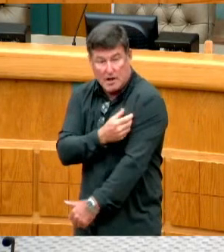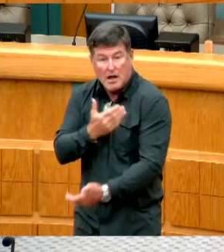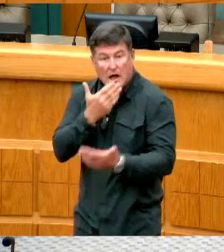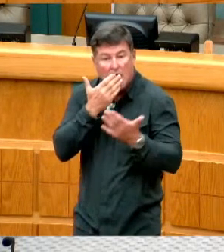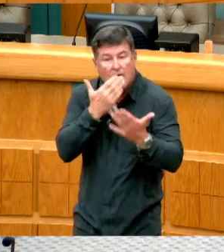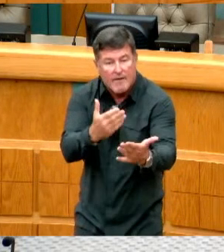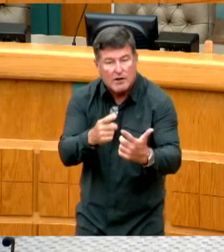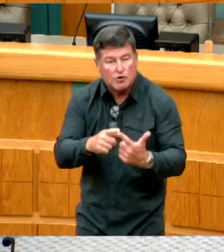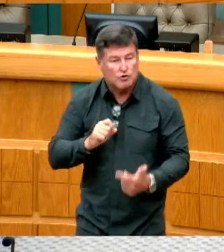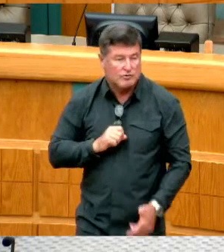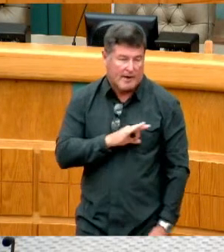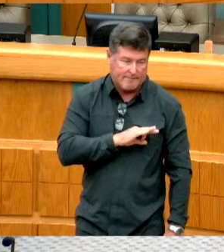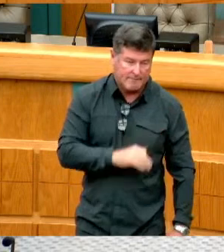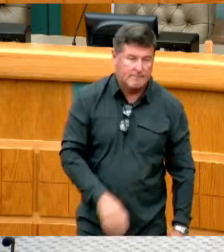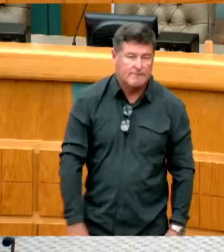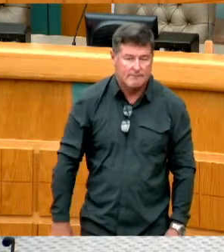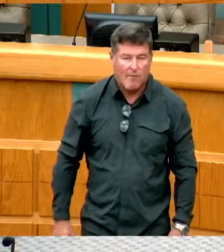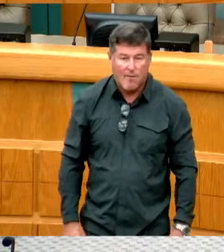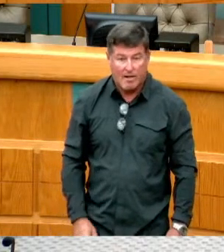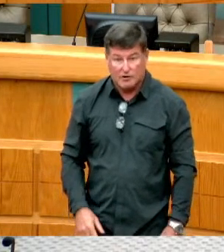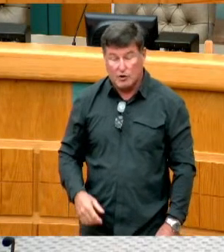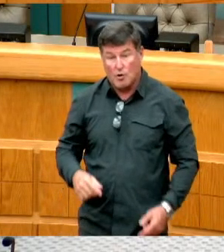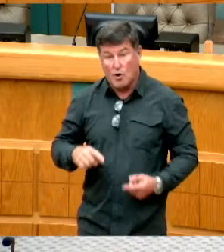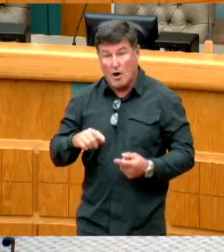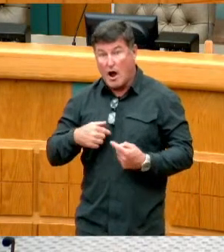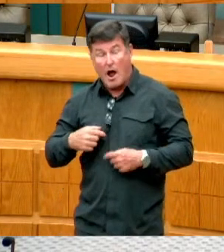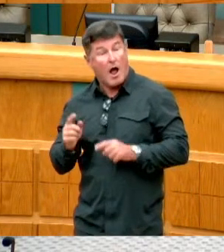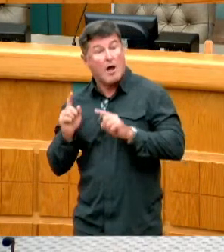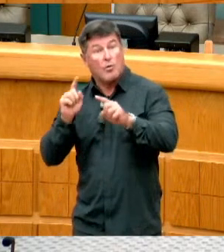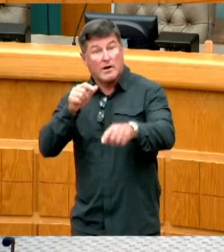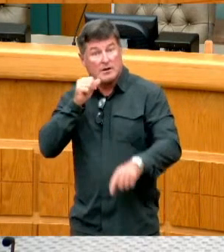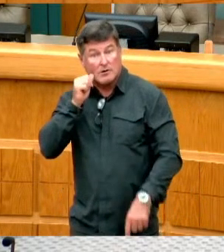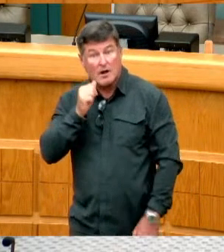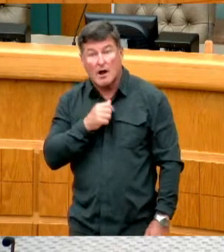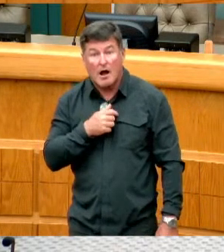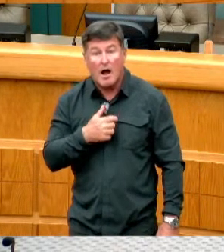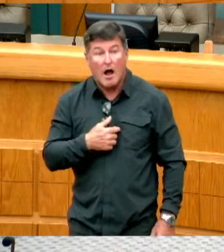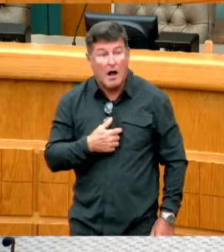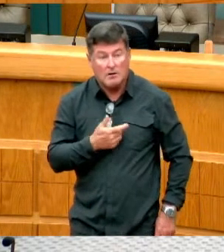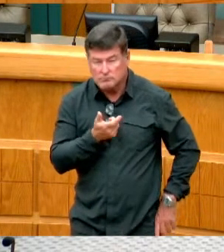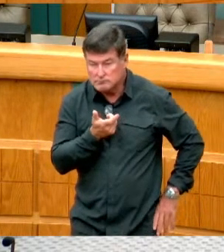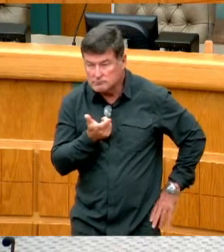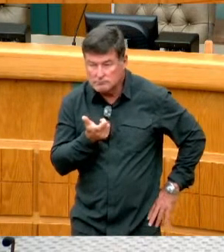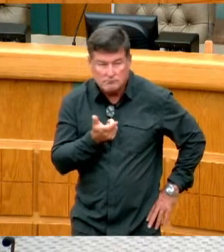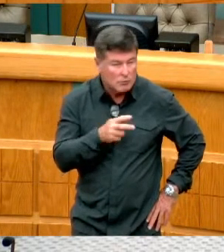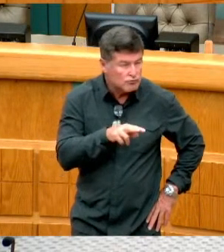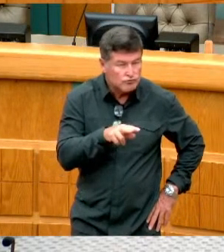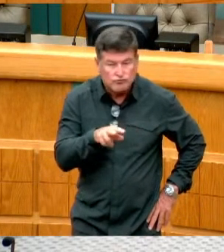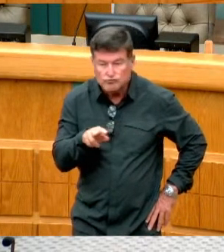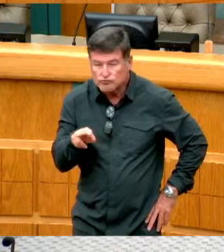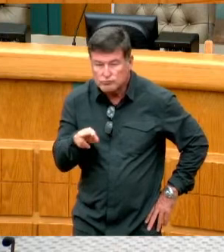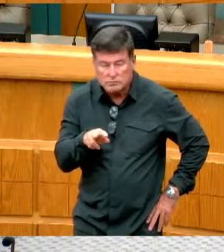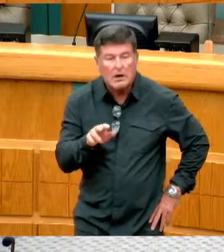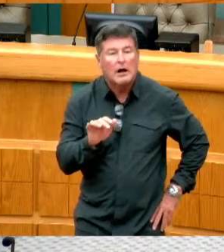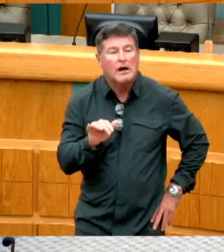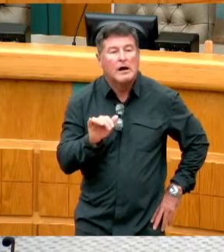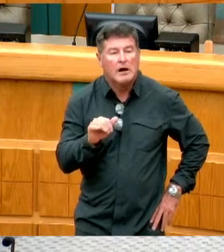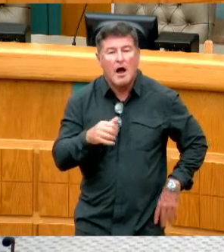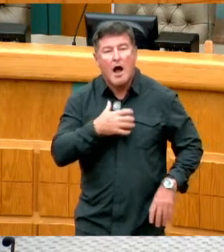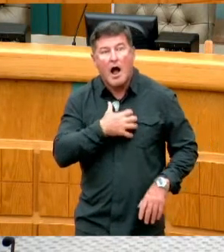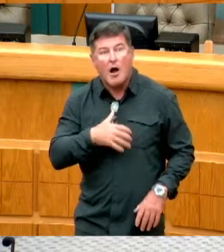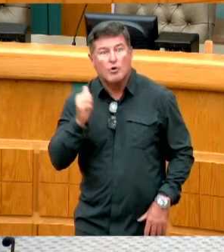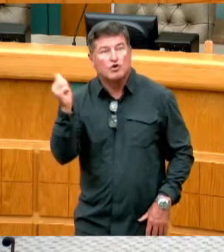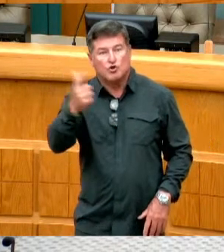is, I wish all of you could see what I see when I'm out at the fairgrounds. I know all the problems. I